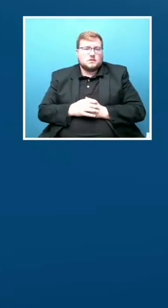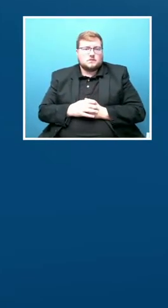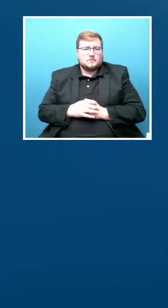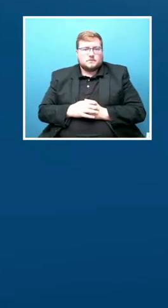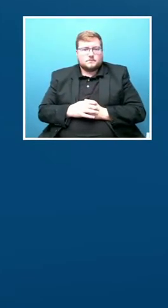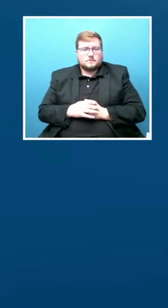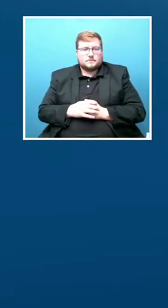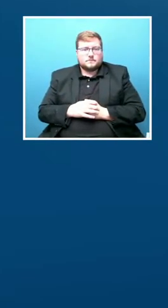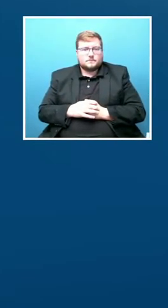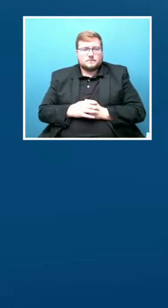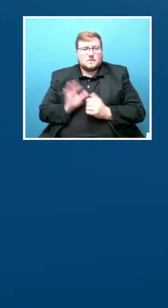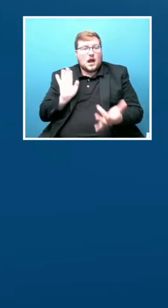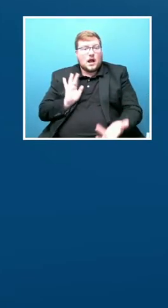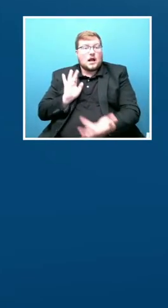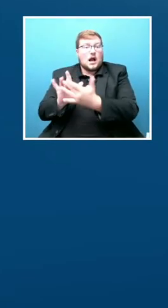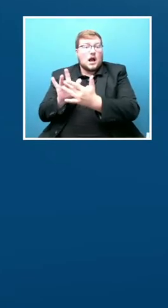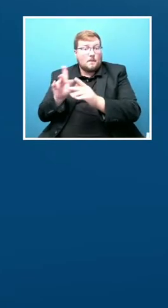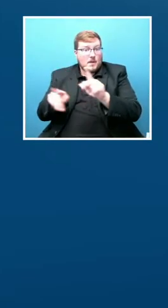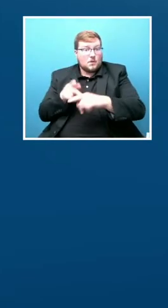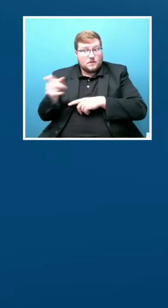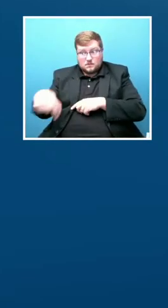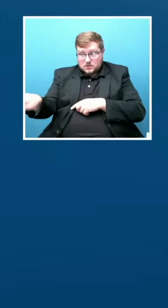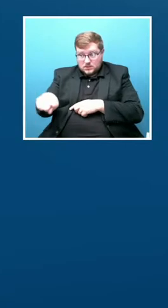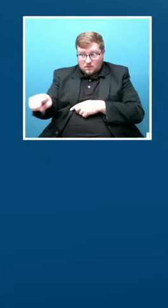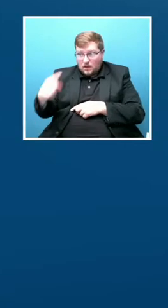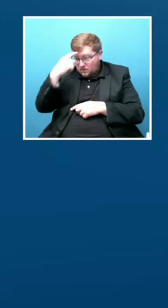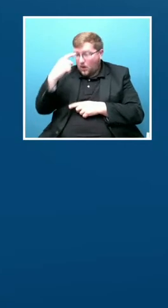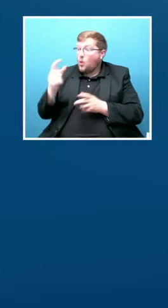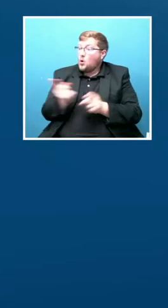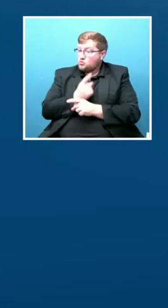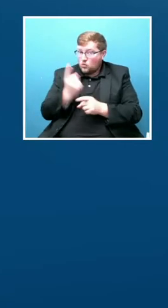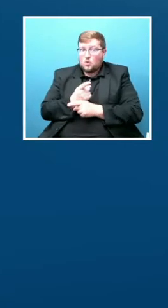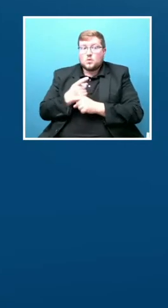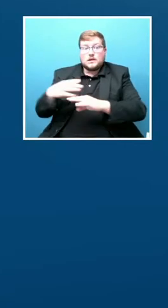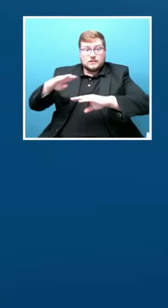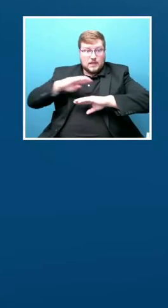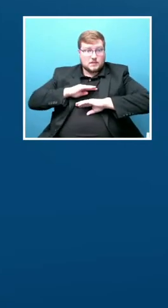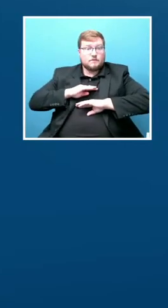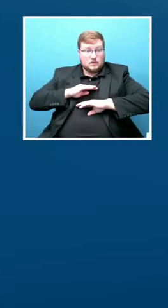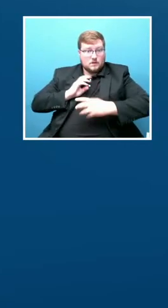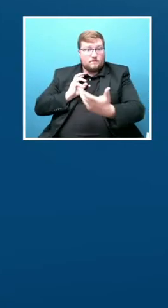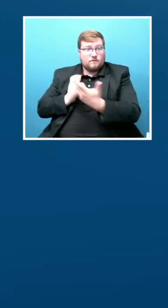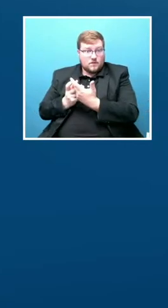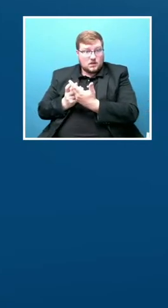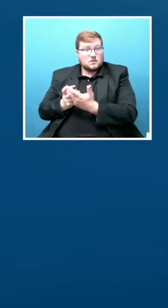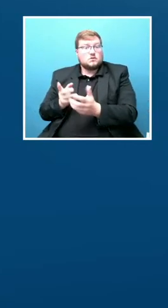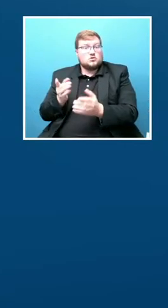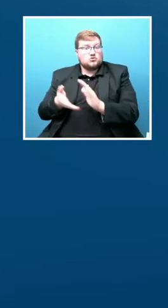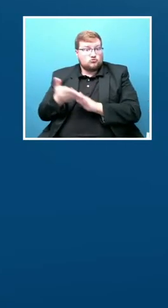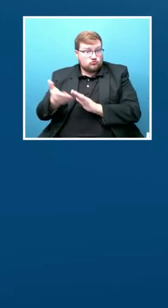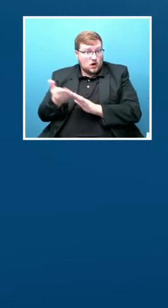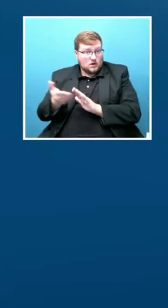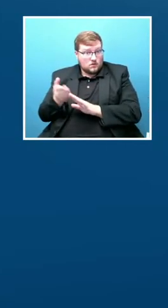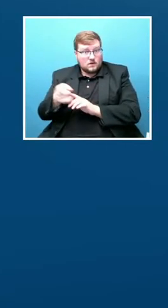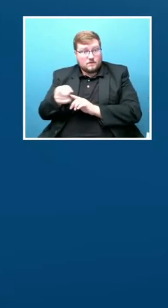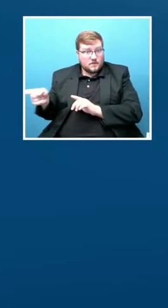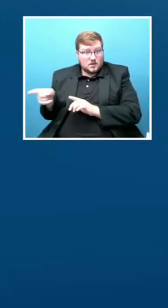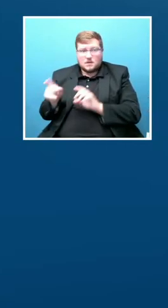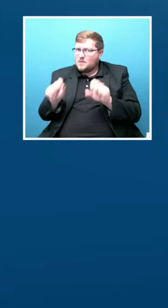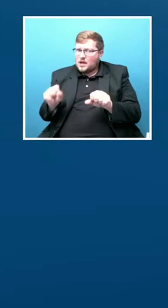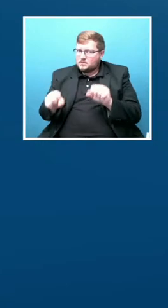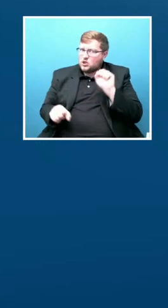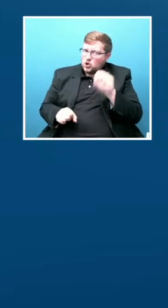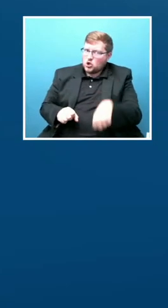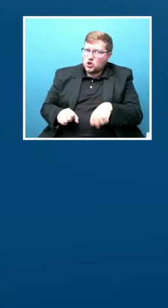I contacted people that I thought would be appropriate and would be interested in running for some of the positions that we thought we might have a chance at.